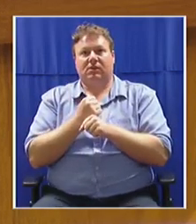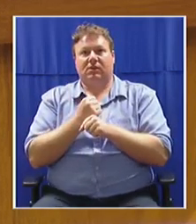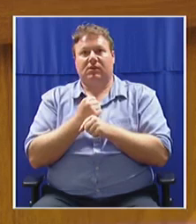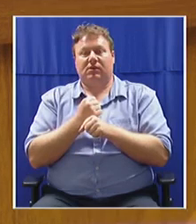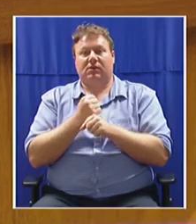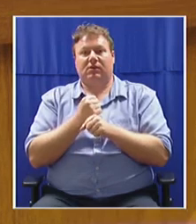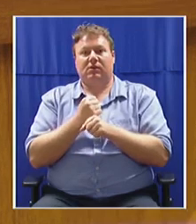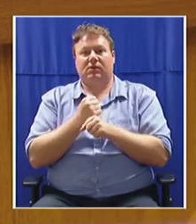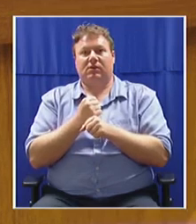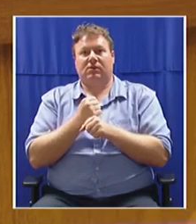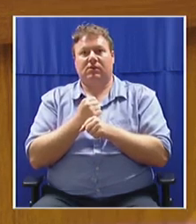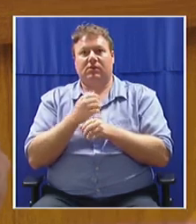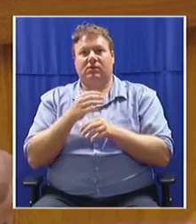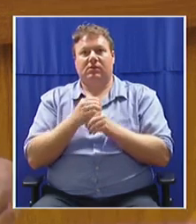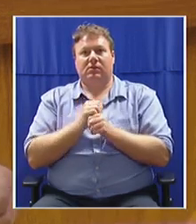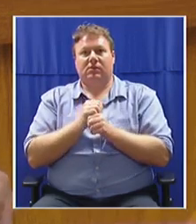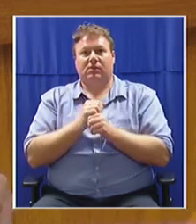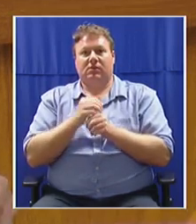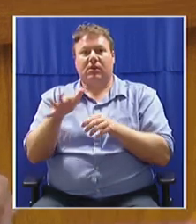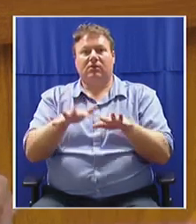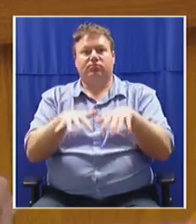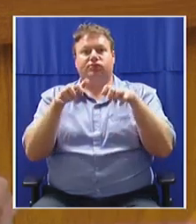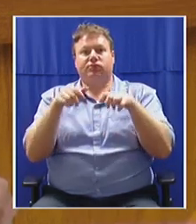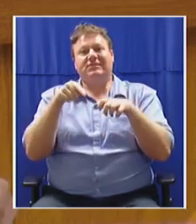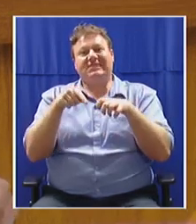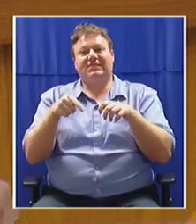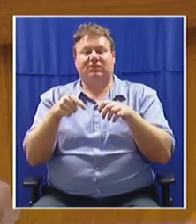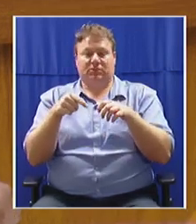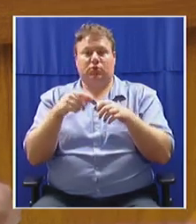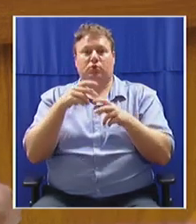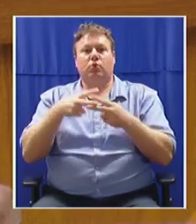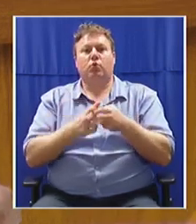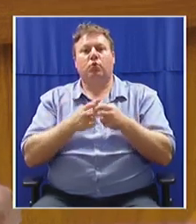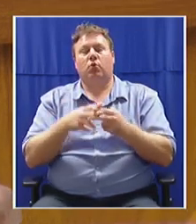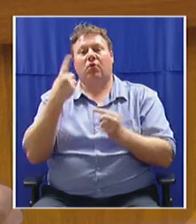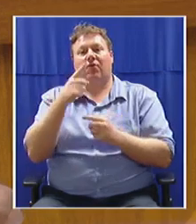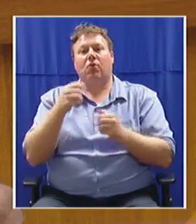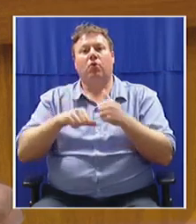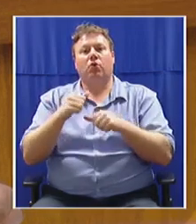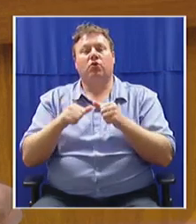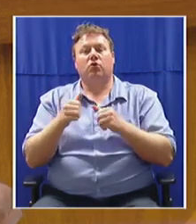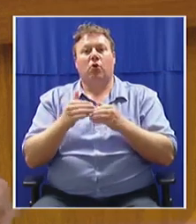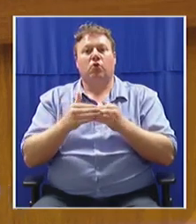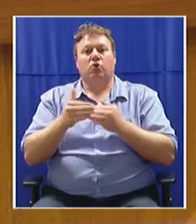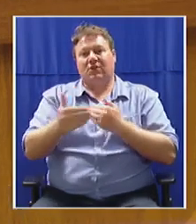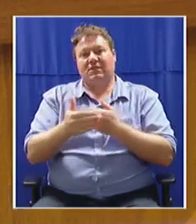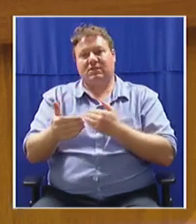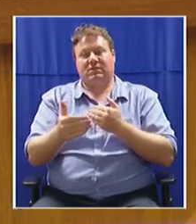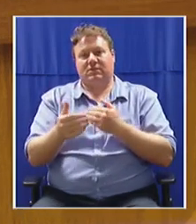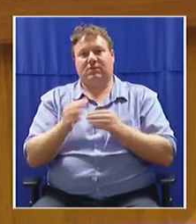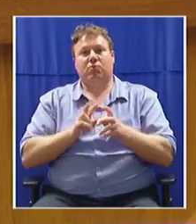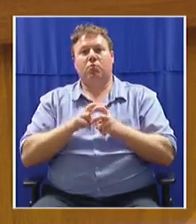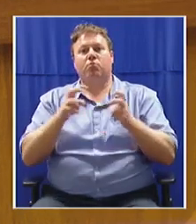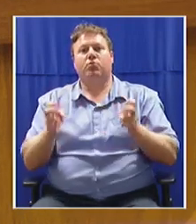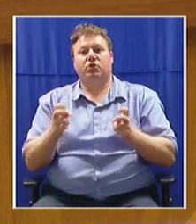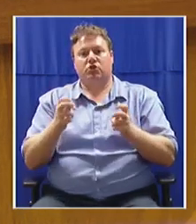instrument in bridging the social distance between the people and ourselves as